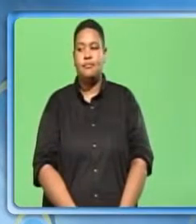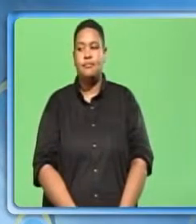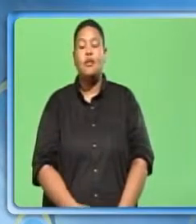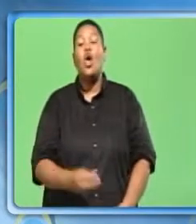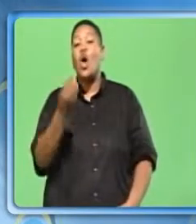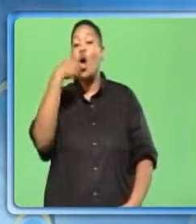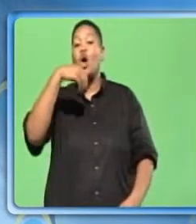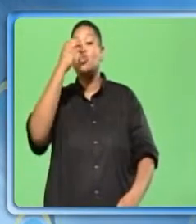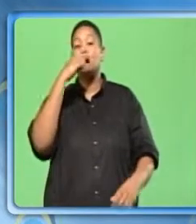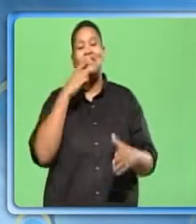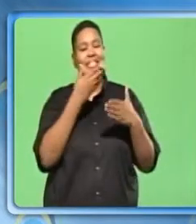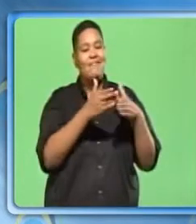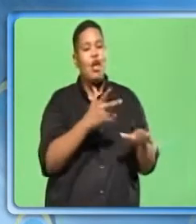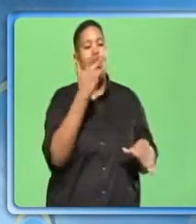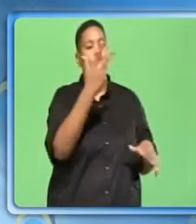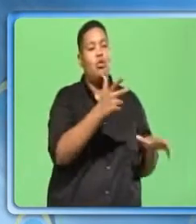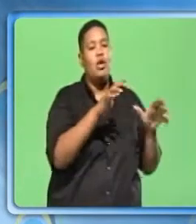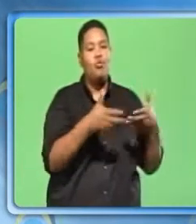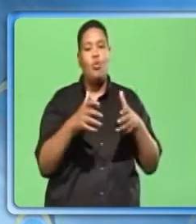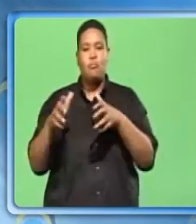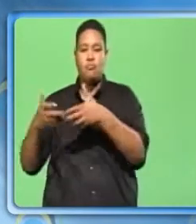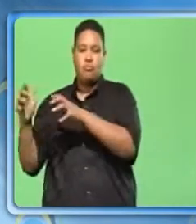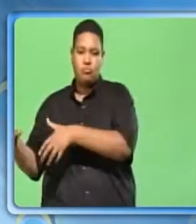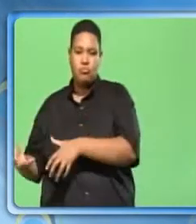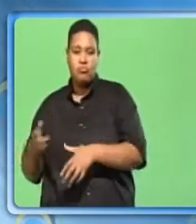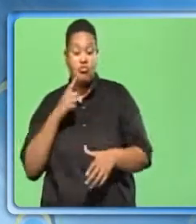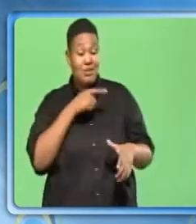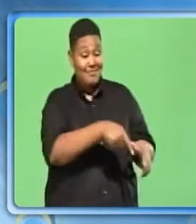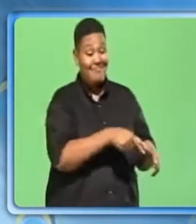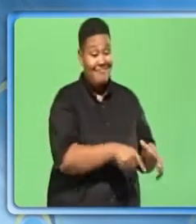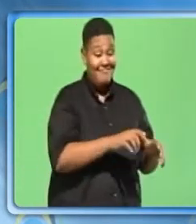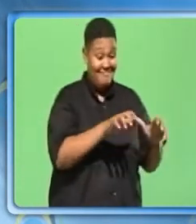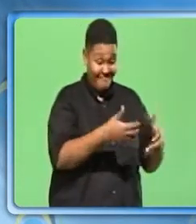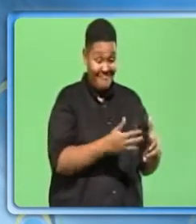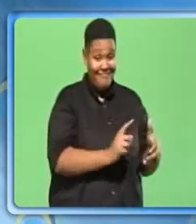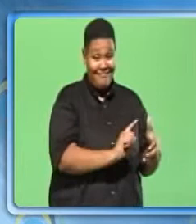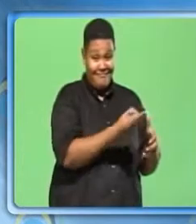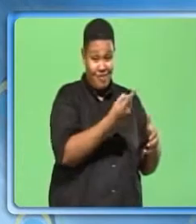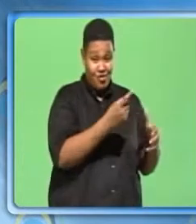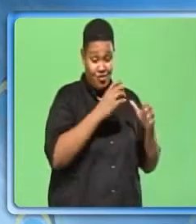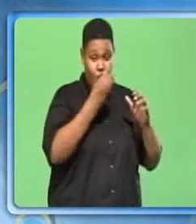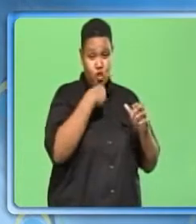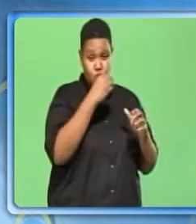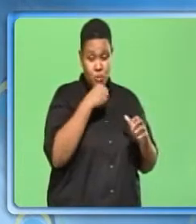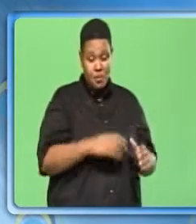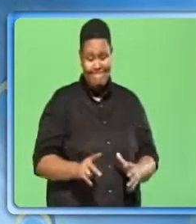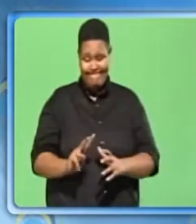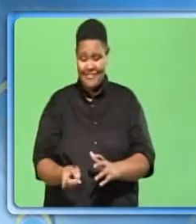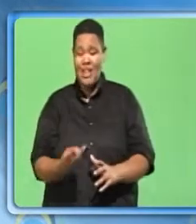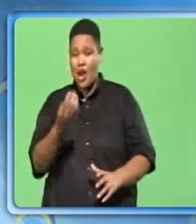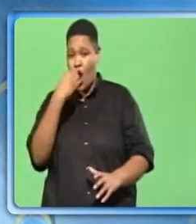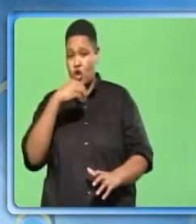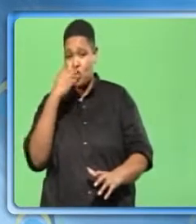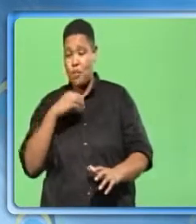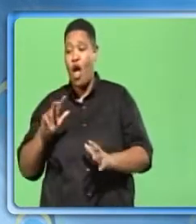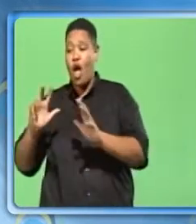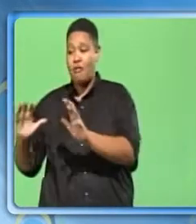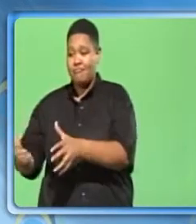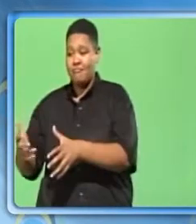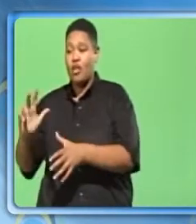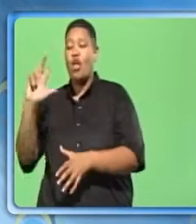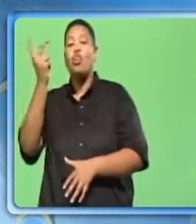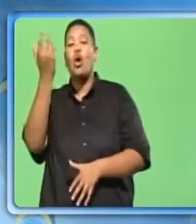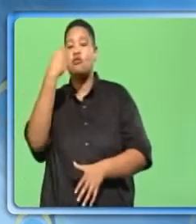Consumers are divided into three groups. These are primary consumers, secondary consumers, and